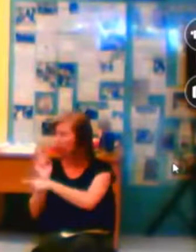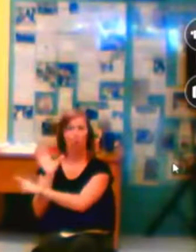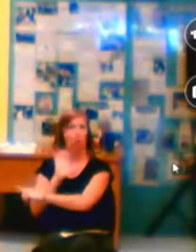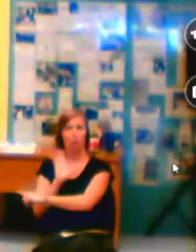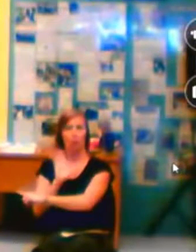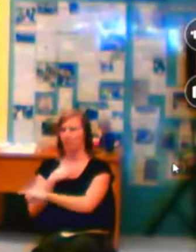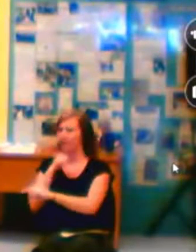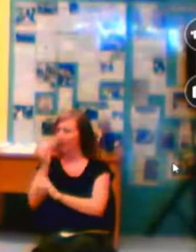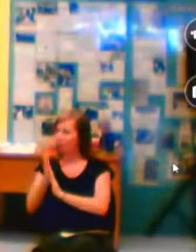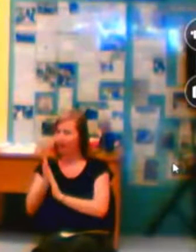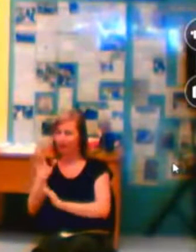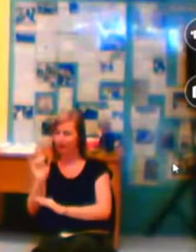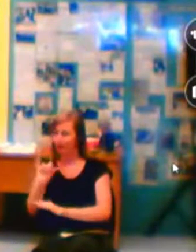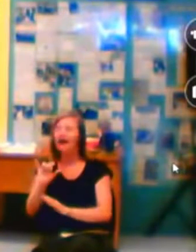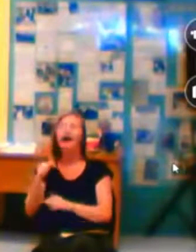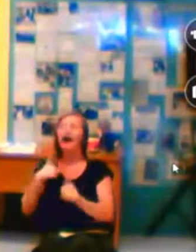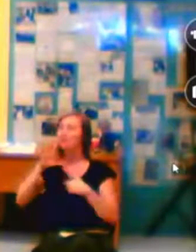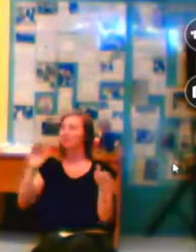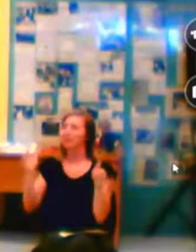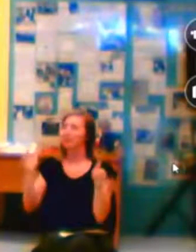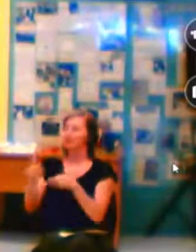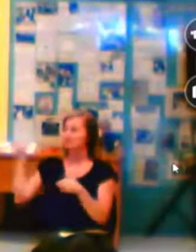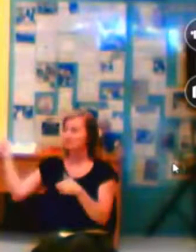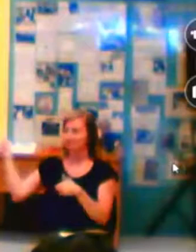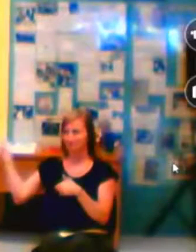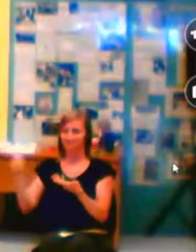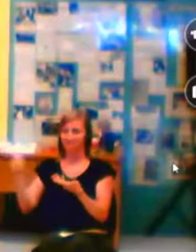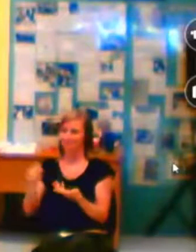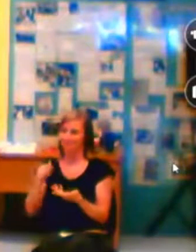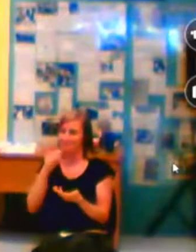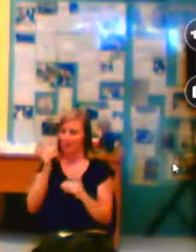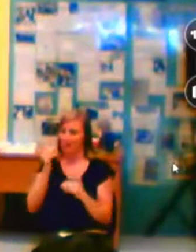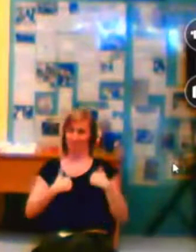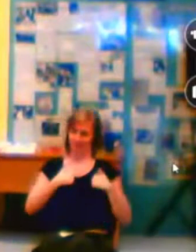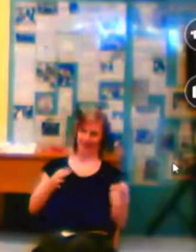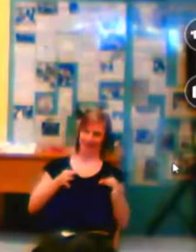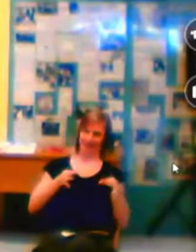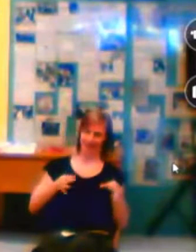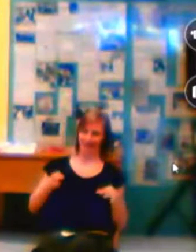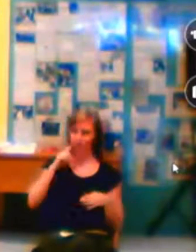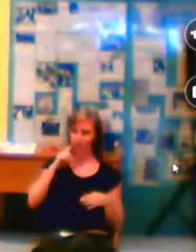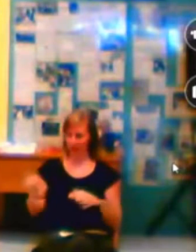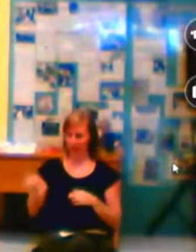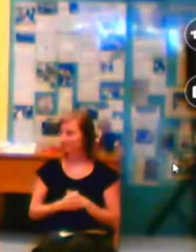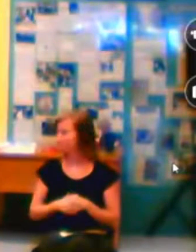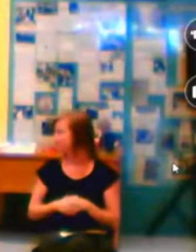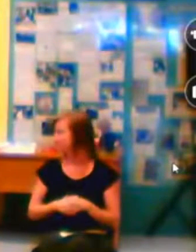so from doctor background and legislative background. And Linda Gorman runs the